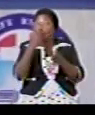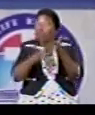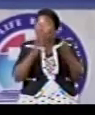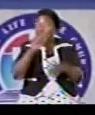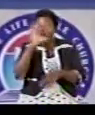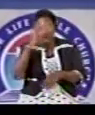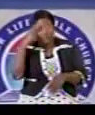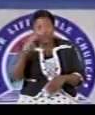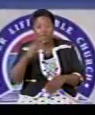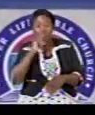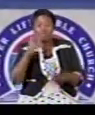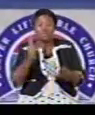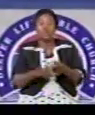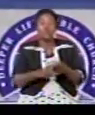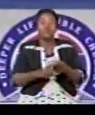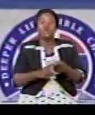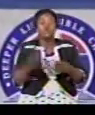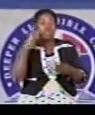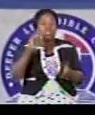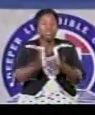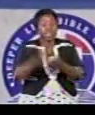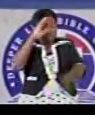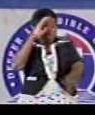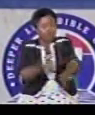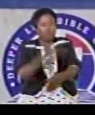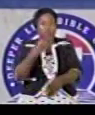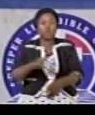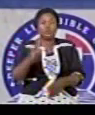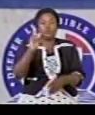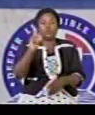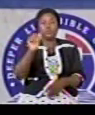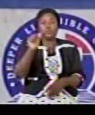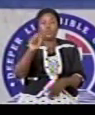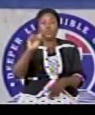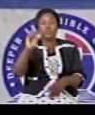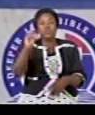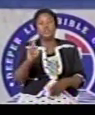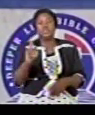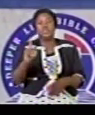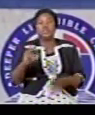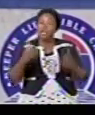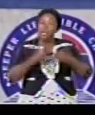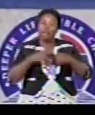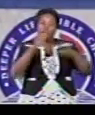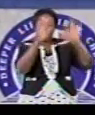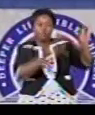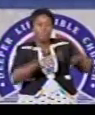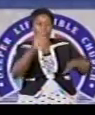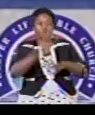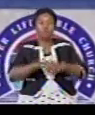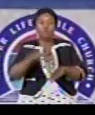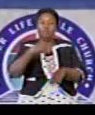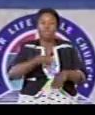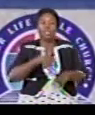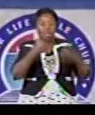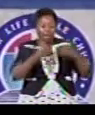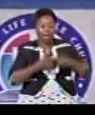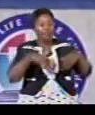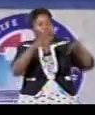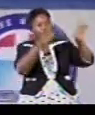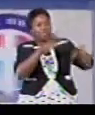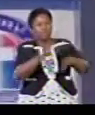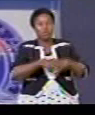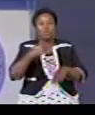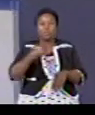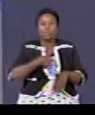is mercy. Thou son of David, have mercy on me. Have mercy on me.